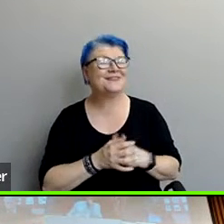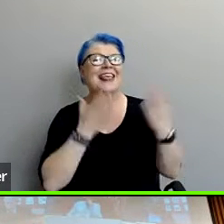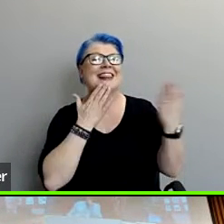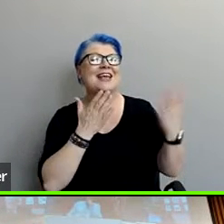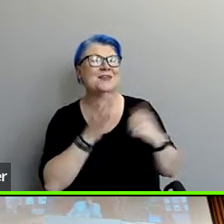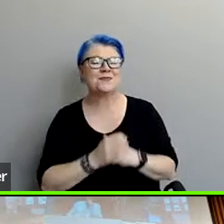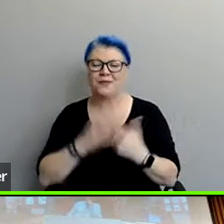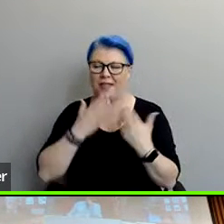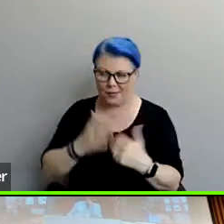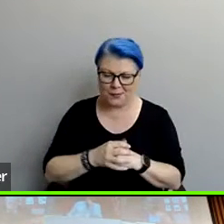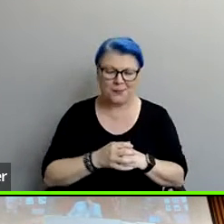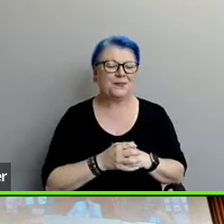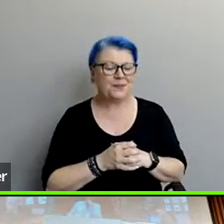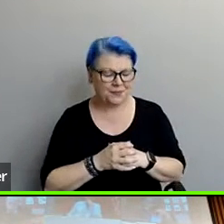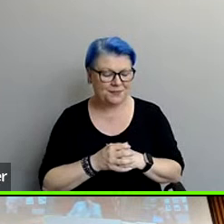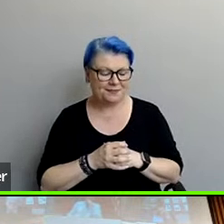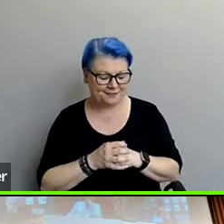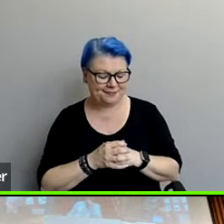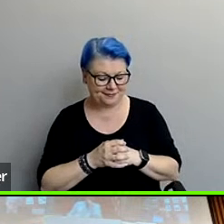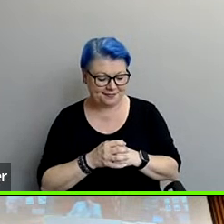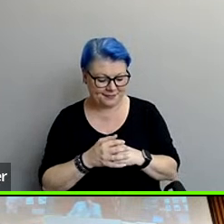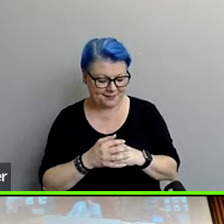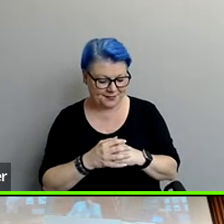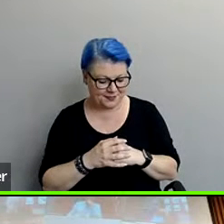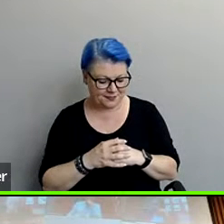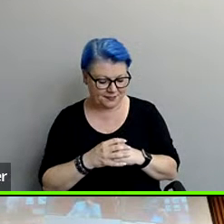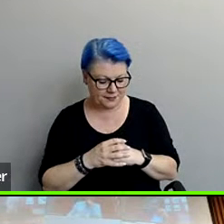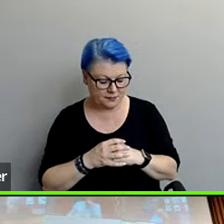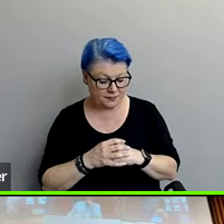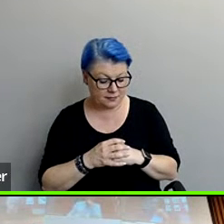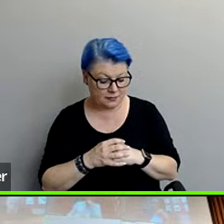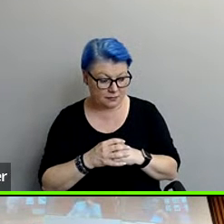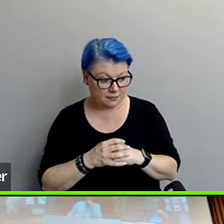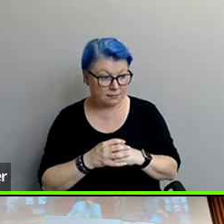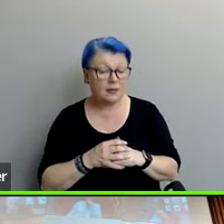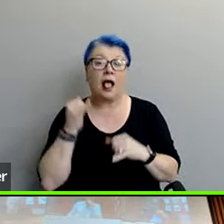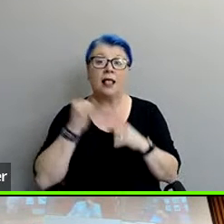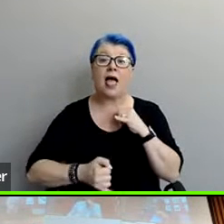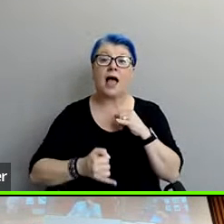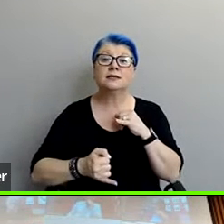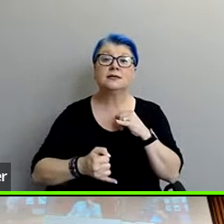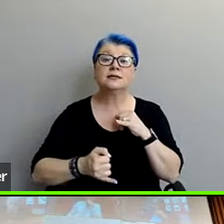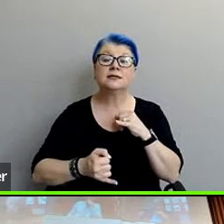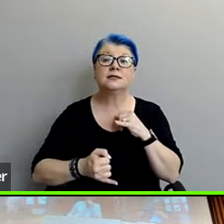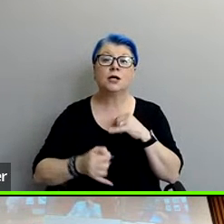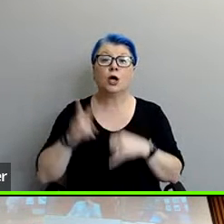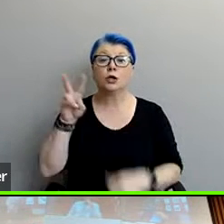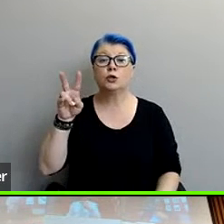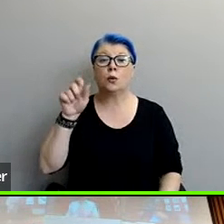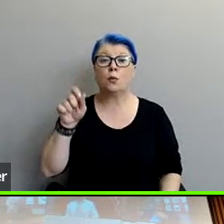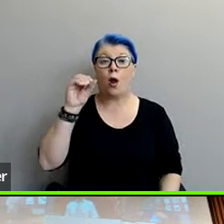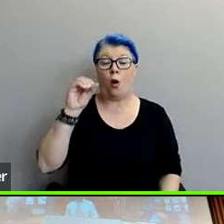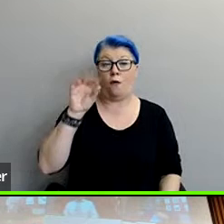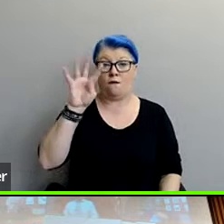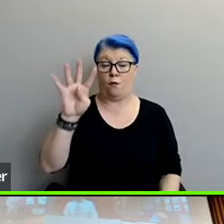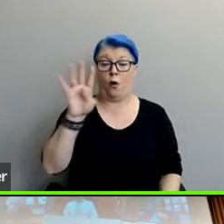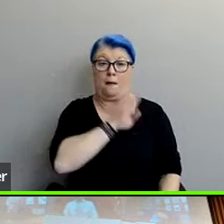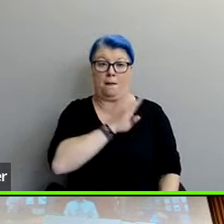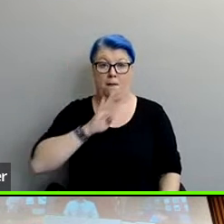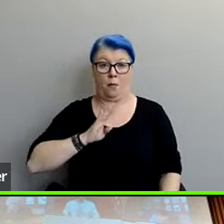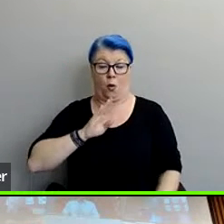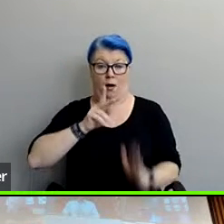Thank you. Thank you. Lastly on agenda, 2.04, board